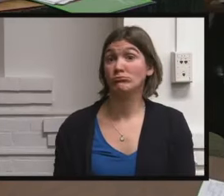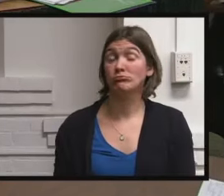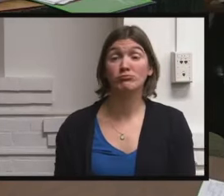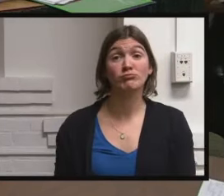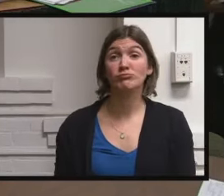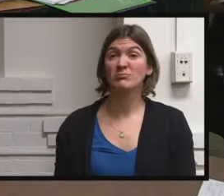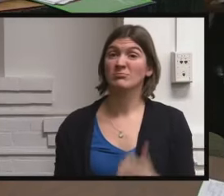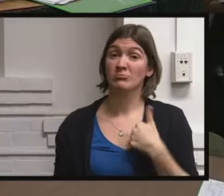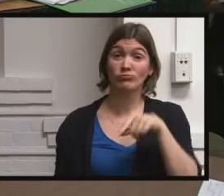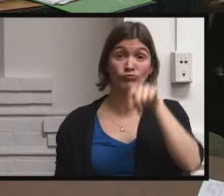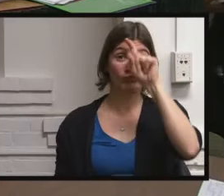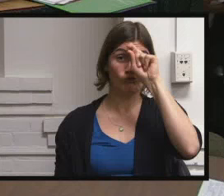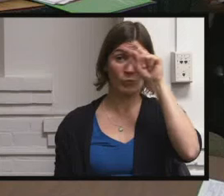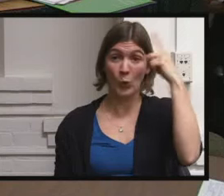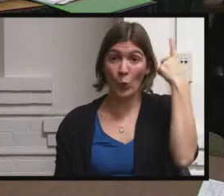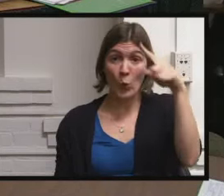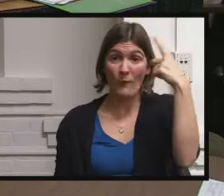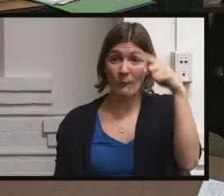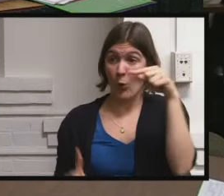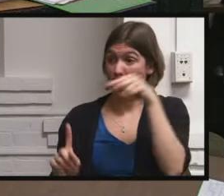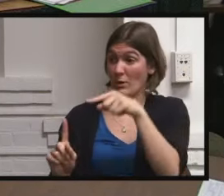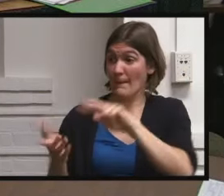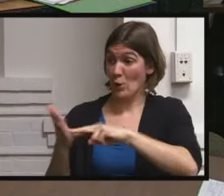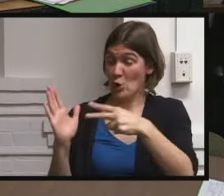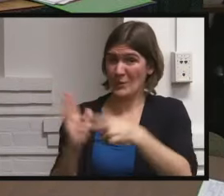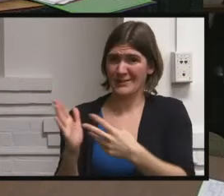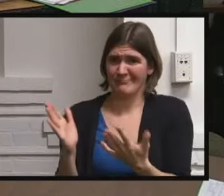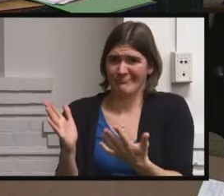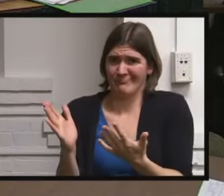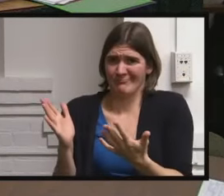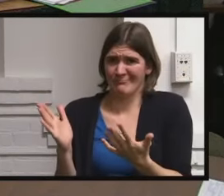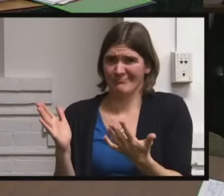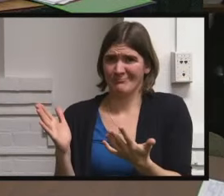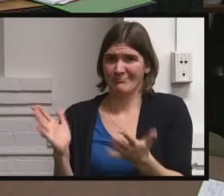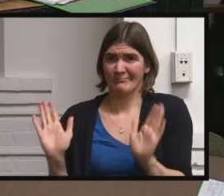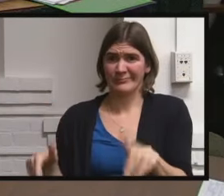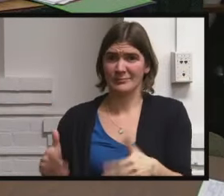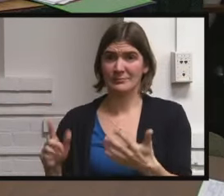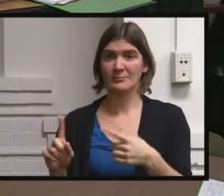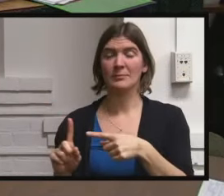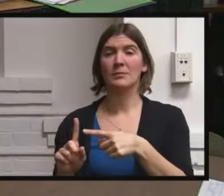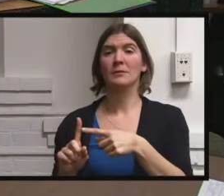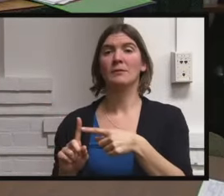I'm always perplexed at that, you know. And